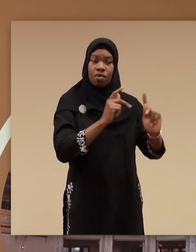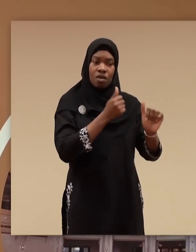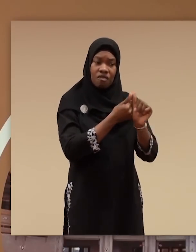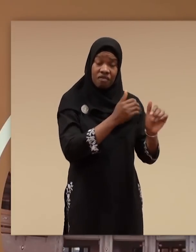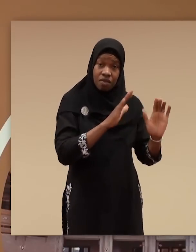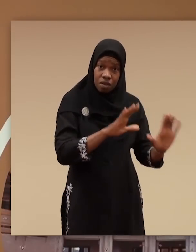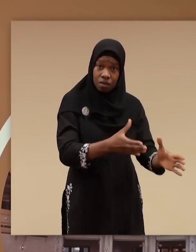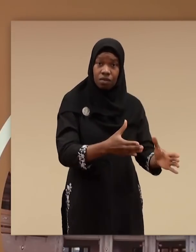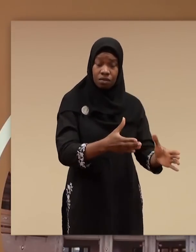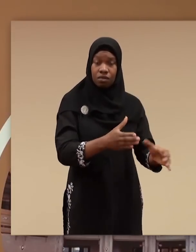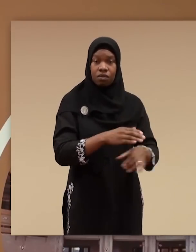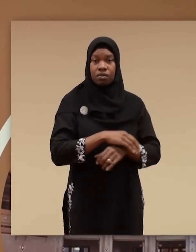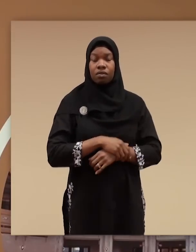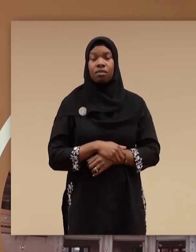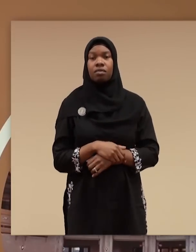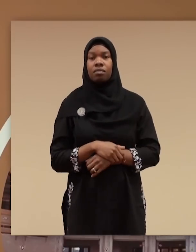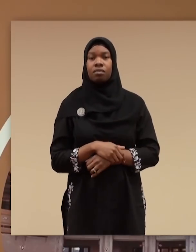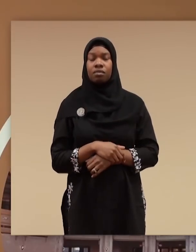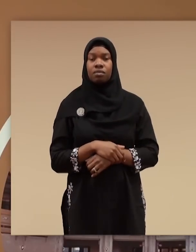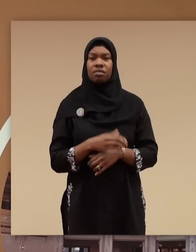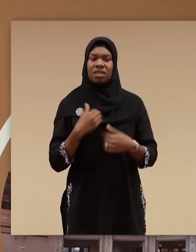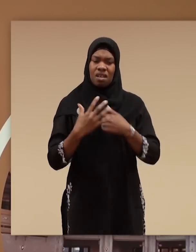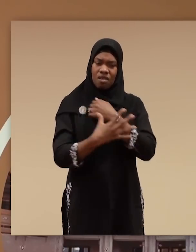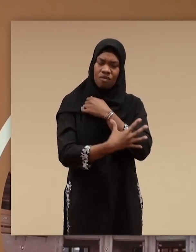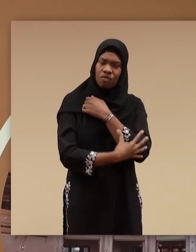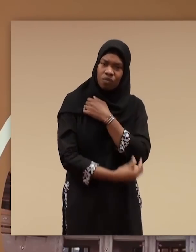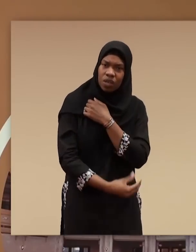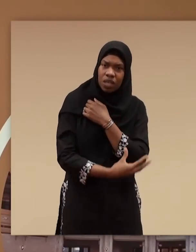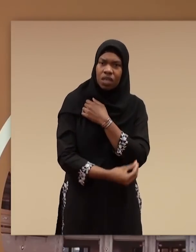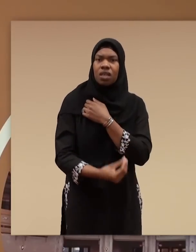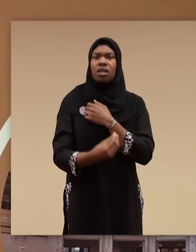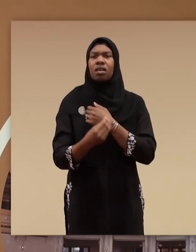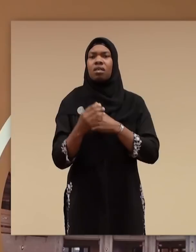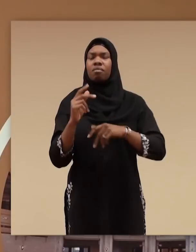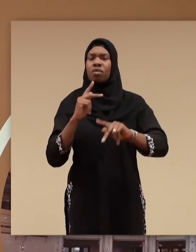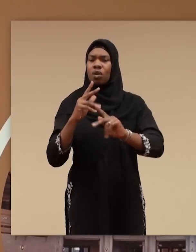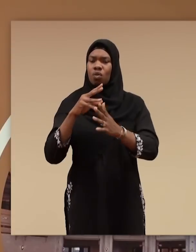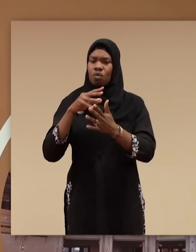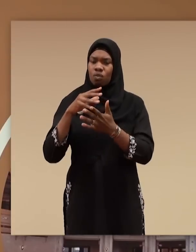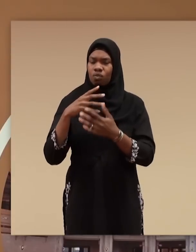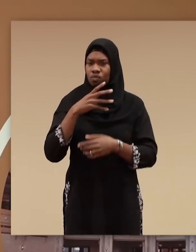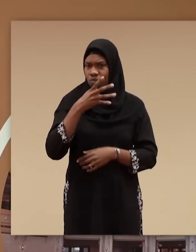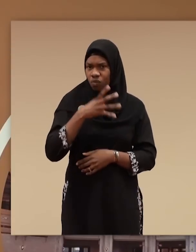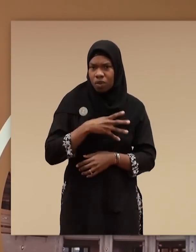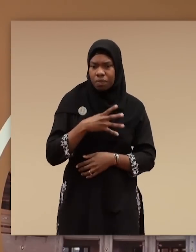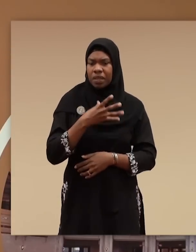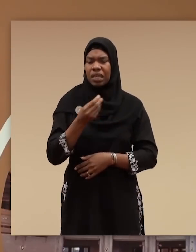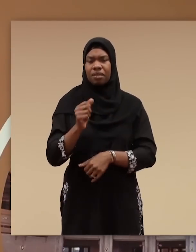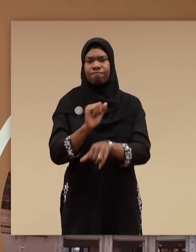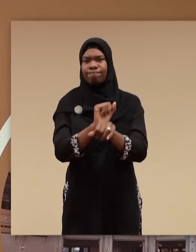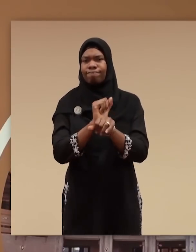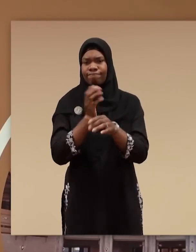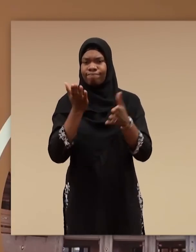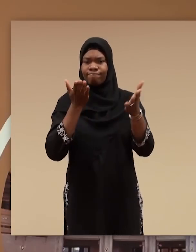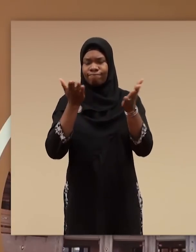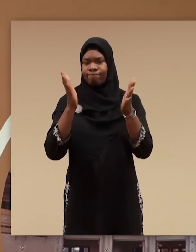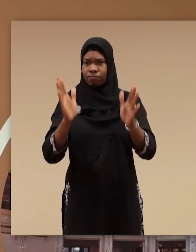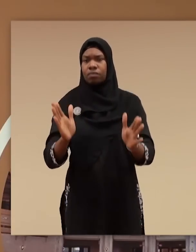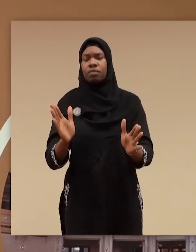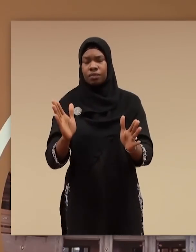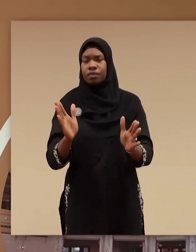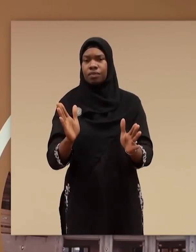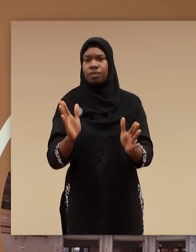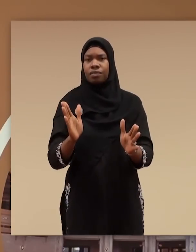abused the weak and the women and the servants, and tortured many of